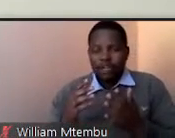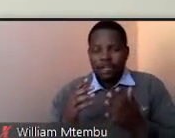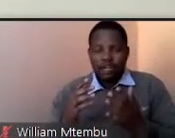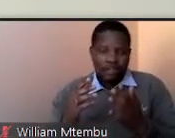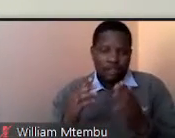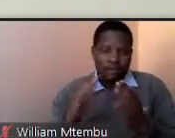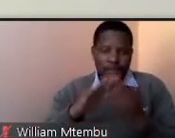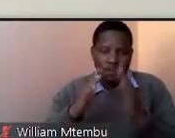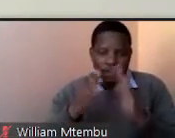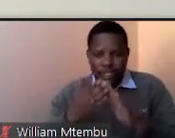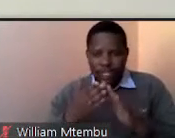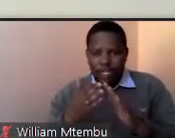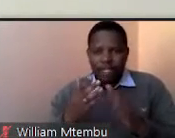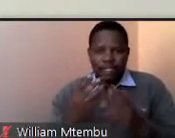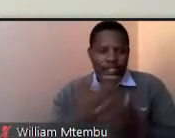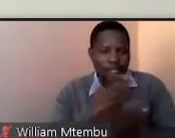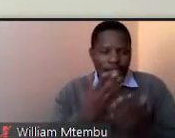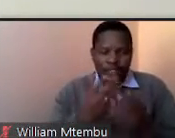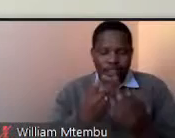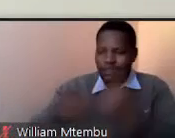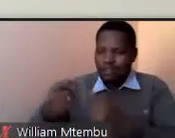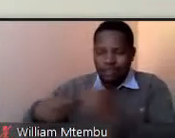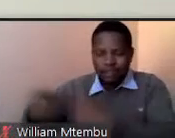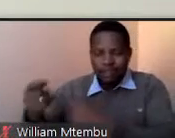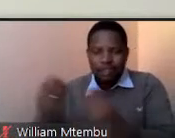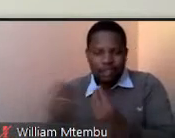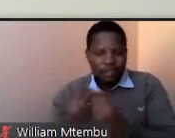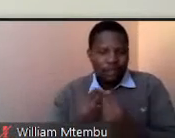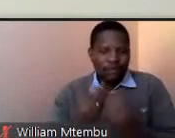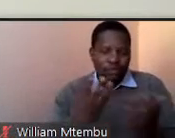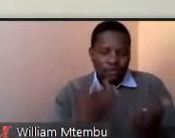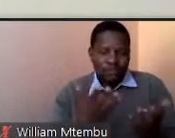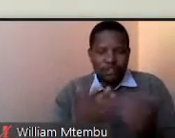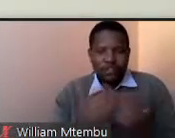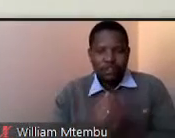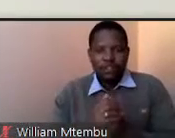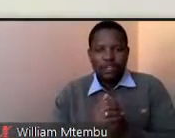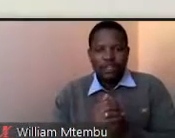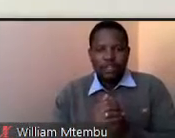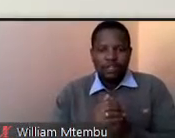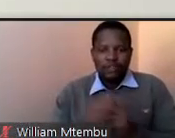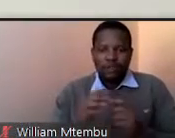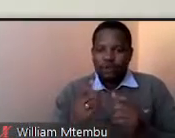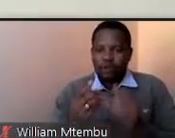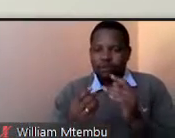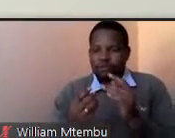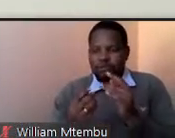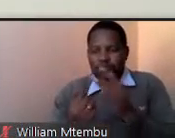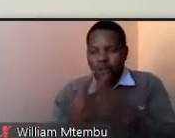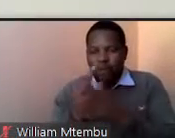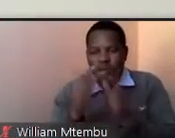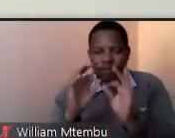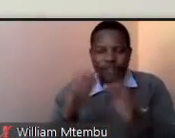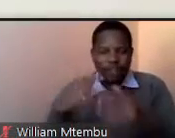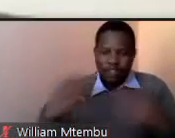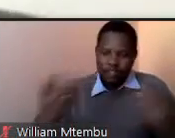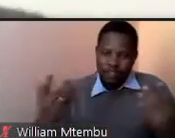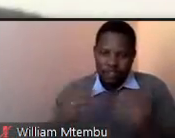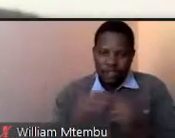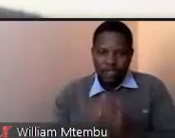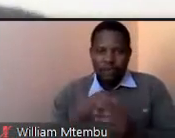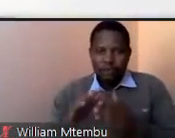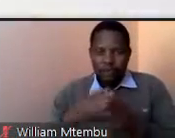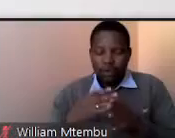end up selling those. So there is no impact in terms of the intervention that was granted, because the person who has been